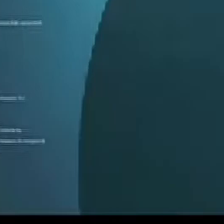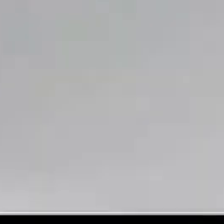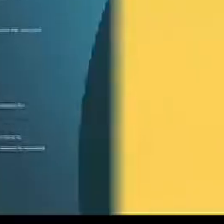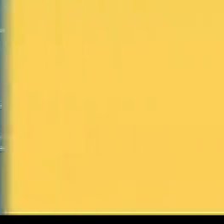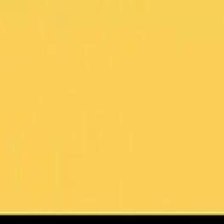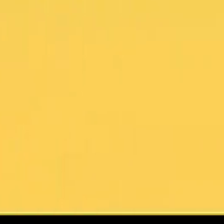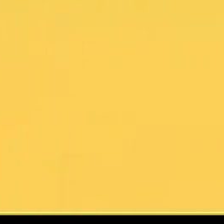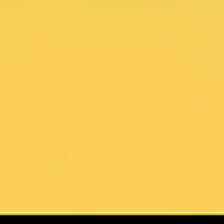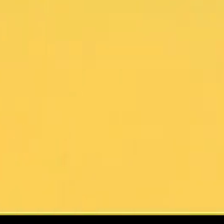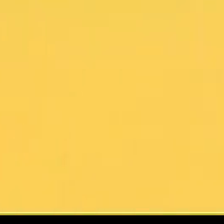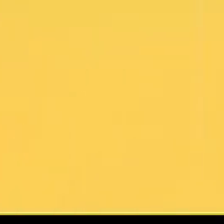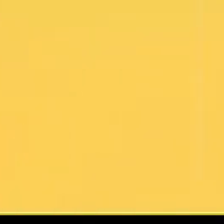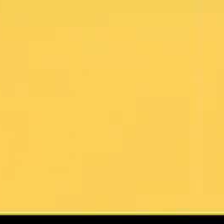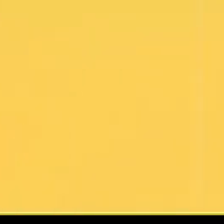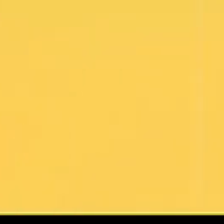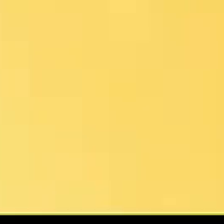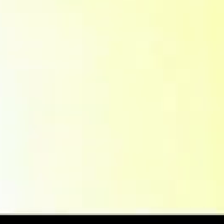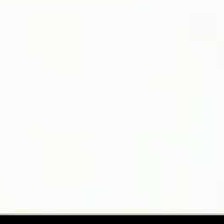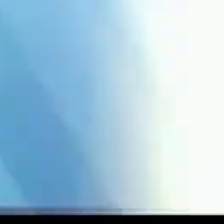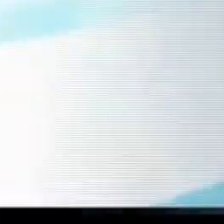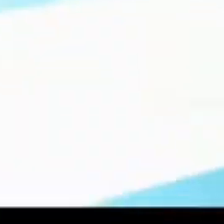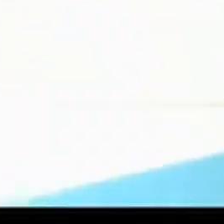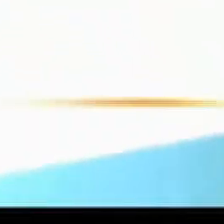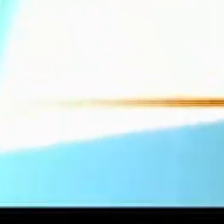Now in HD.